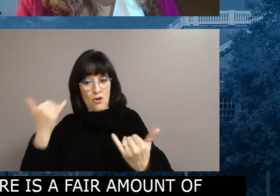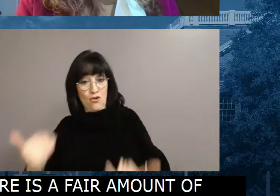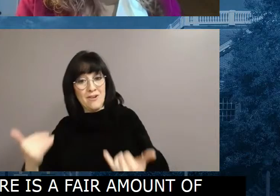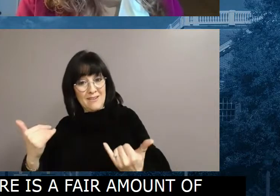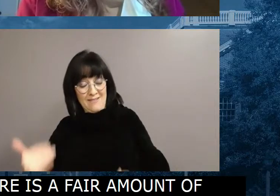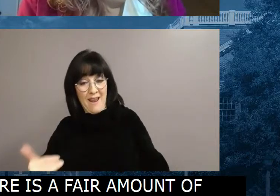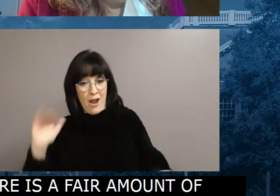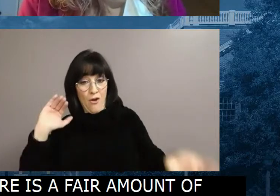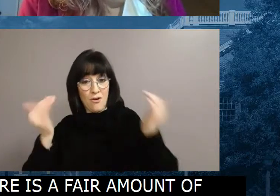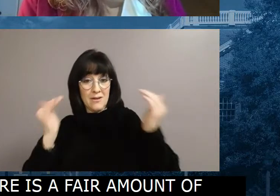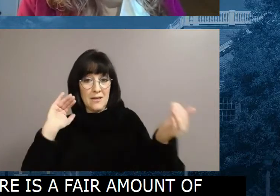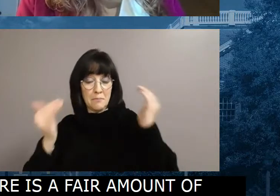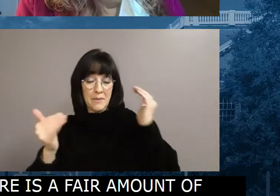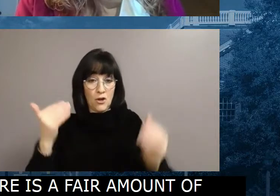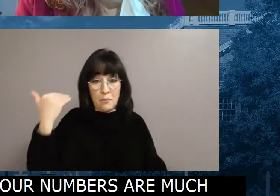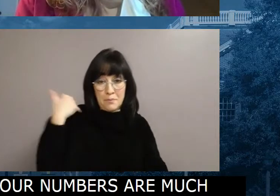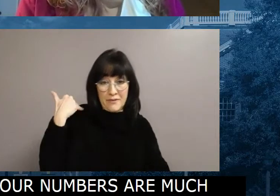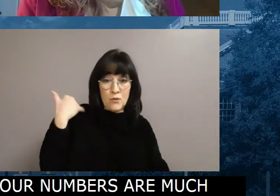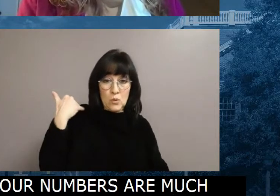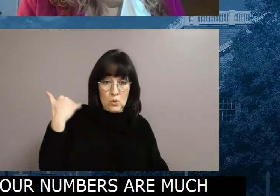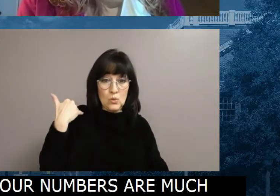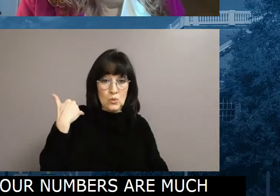high, they're